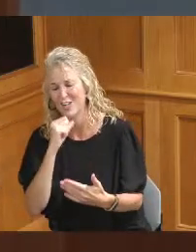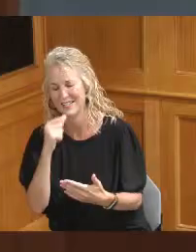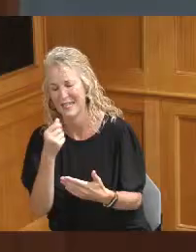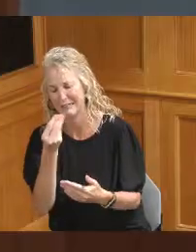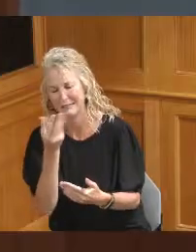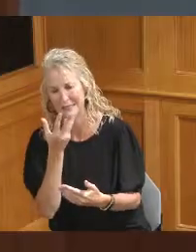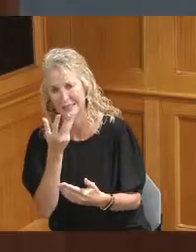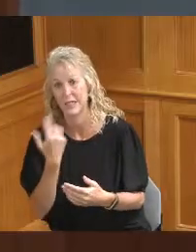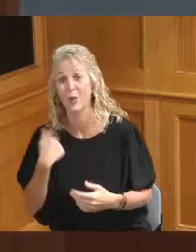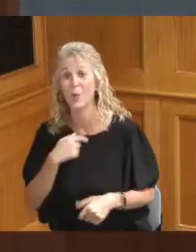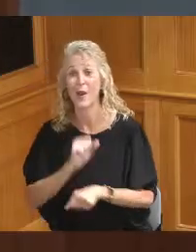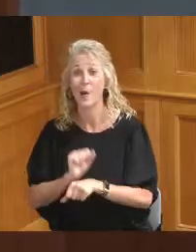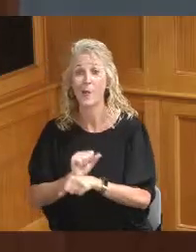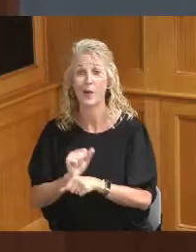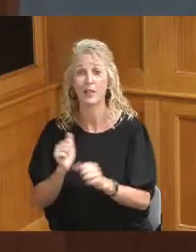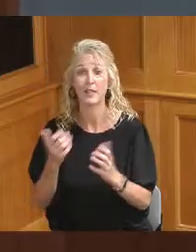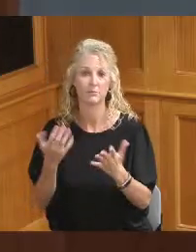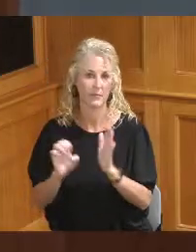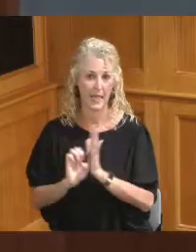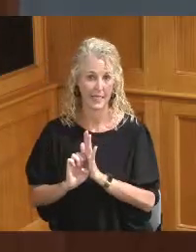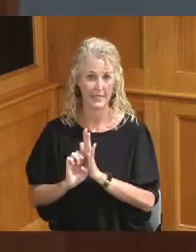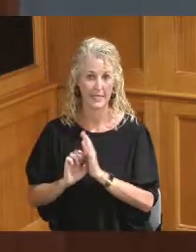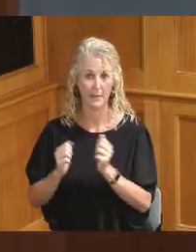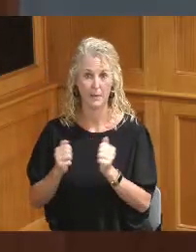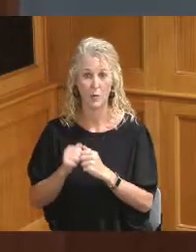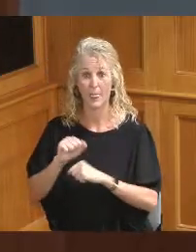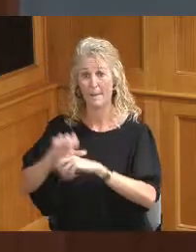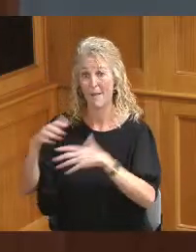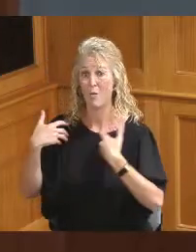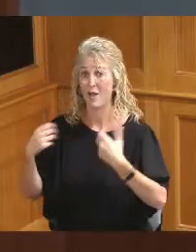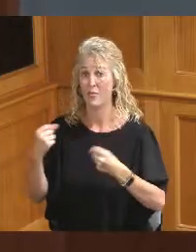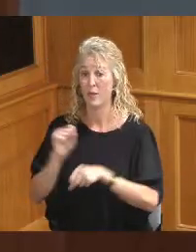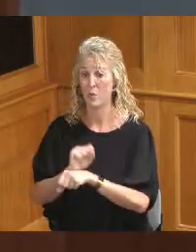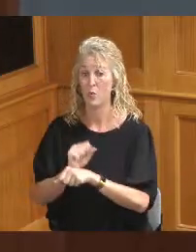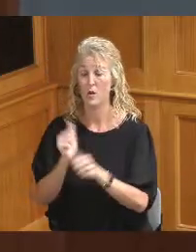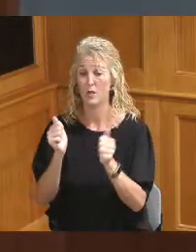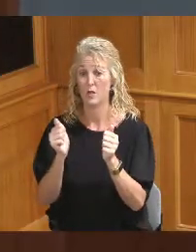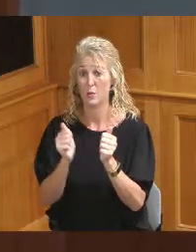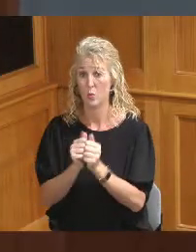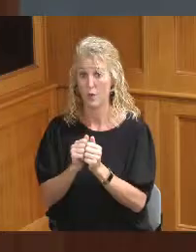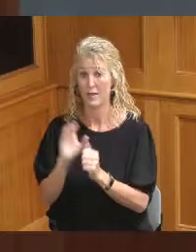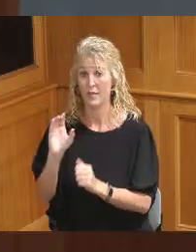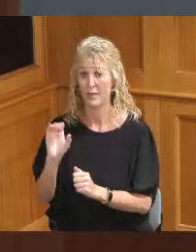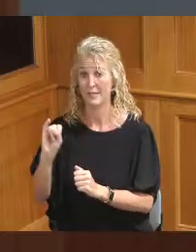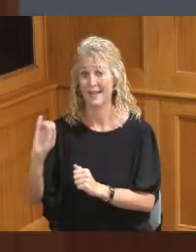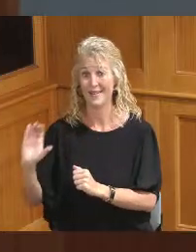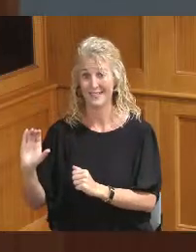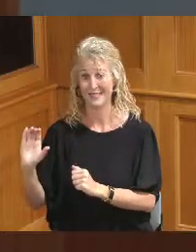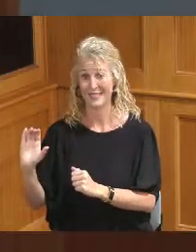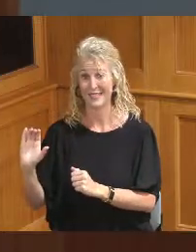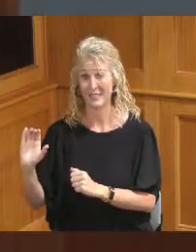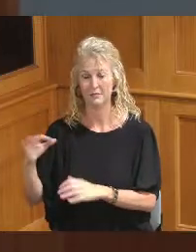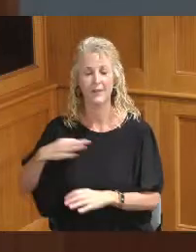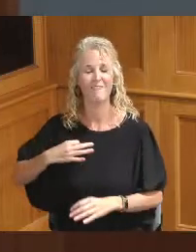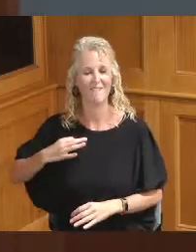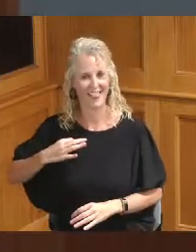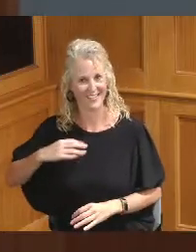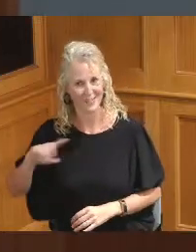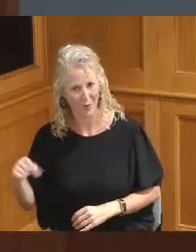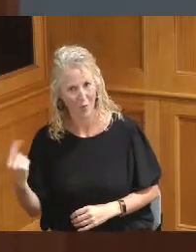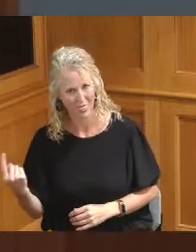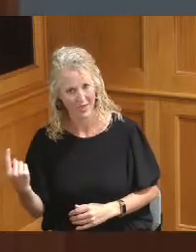well is we are working, for example, in Mount Healthy, we are working very closely with their CIC, which is volunteers,